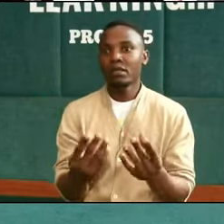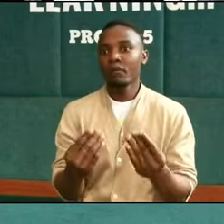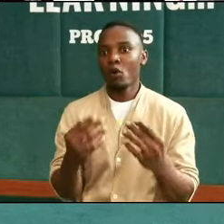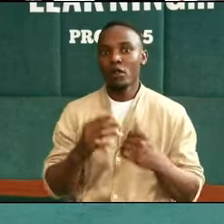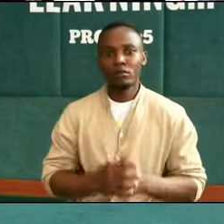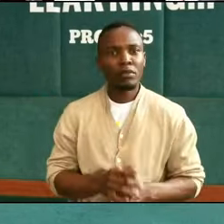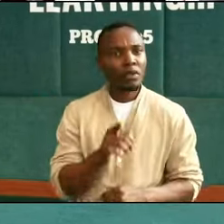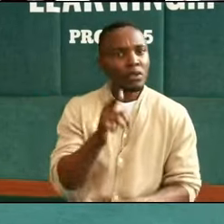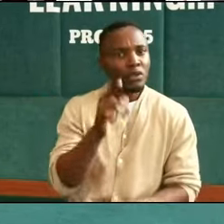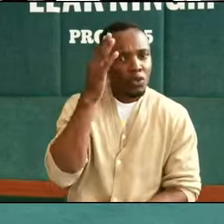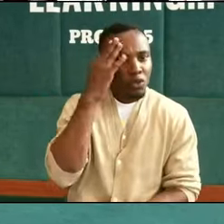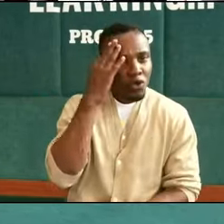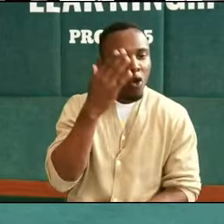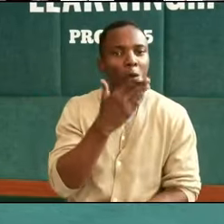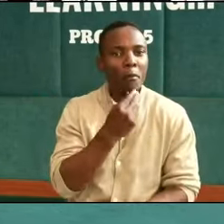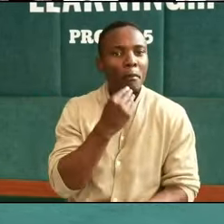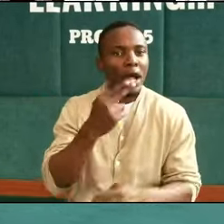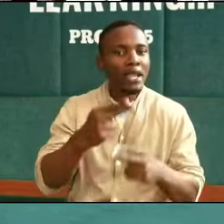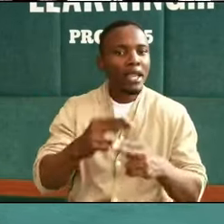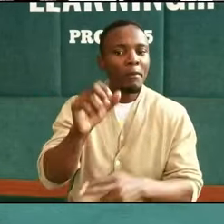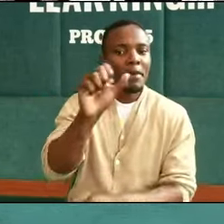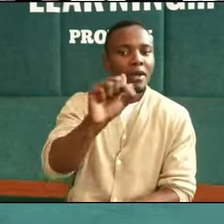called Samson?